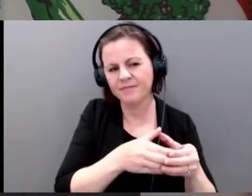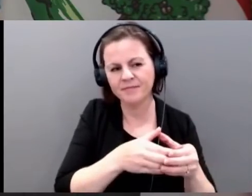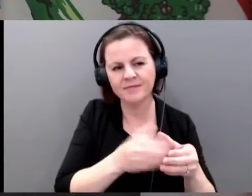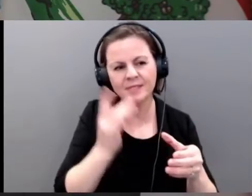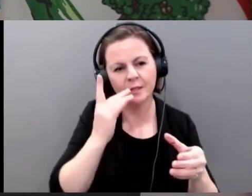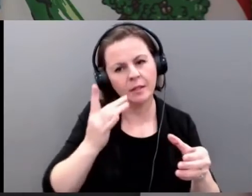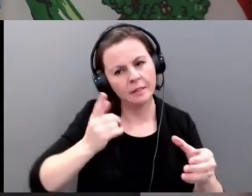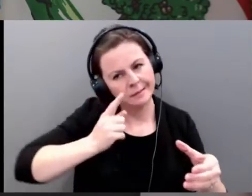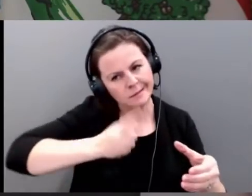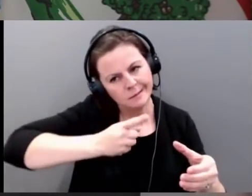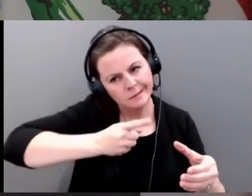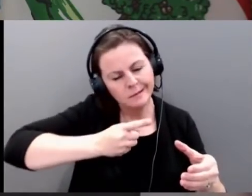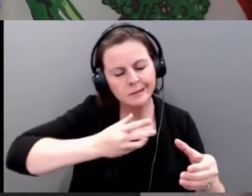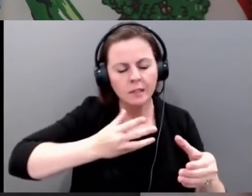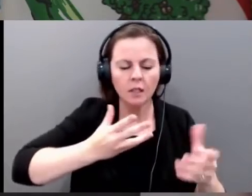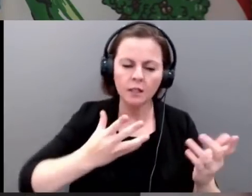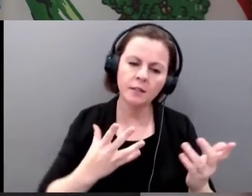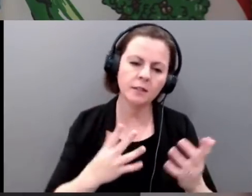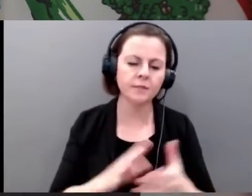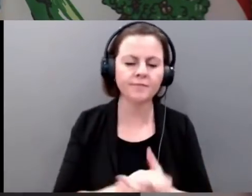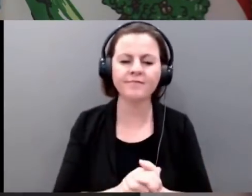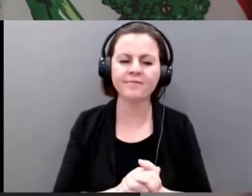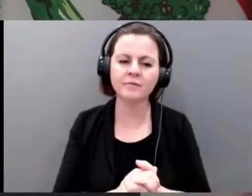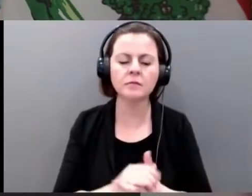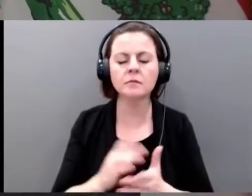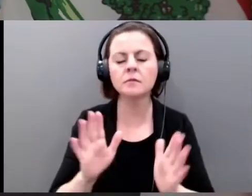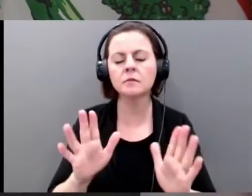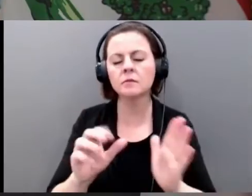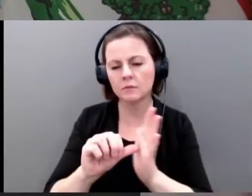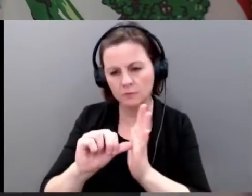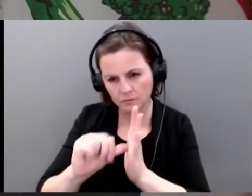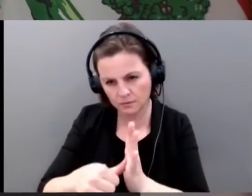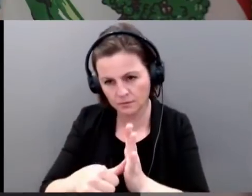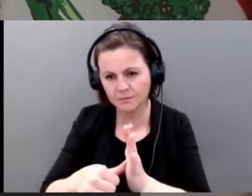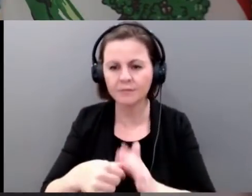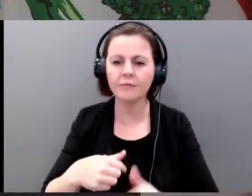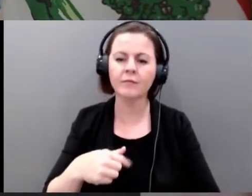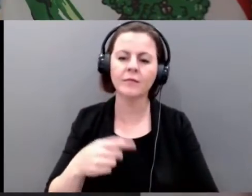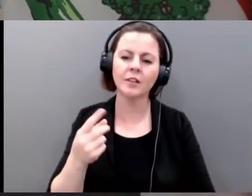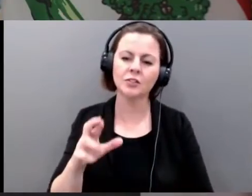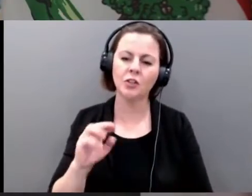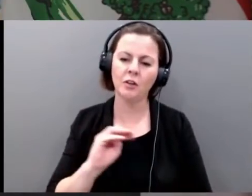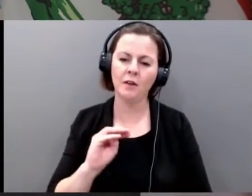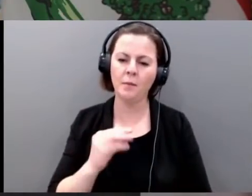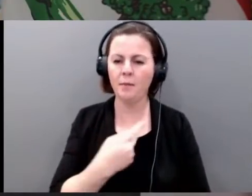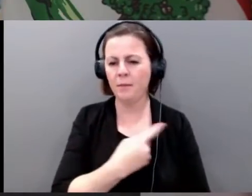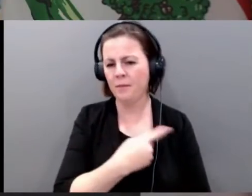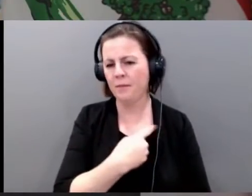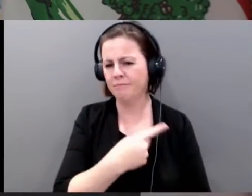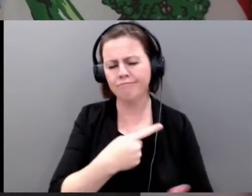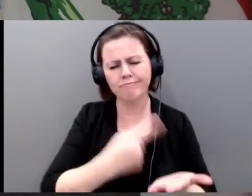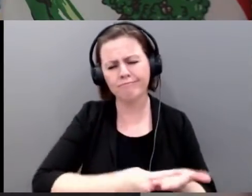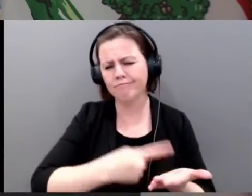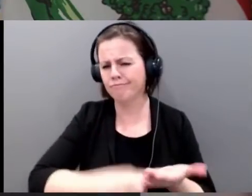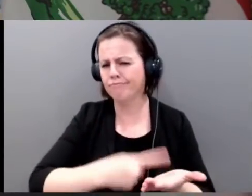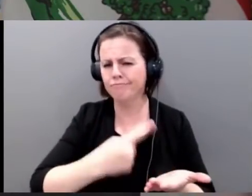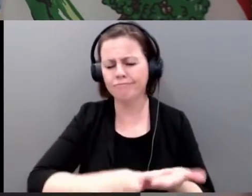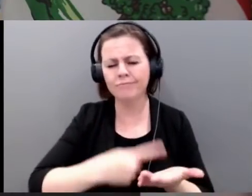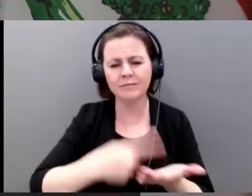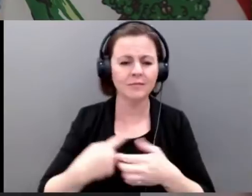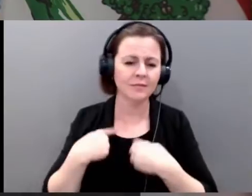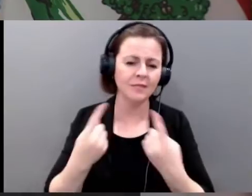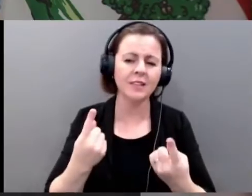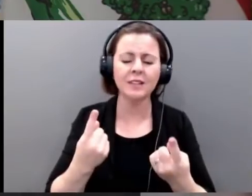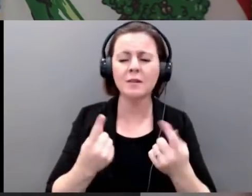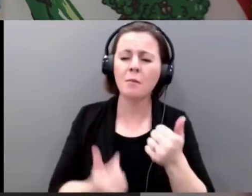to speak. But I do reiterate, and Dr. Morris and I have talked about this for months, that the high percentage